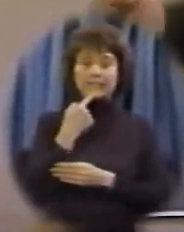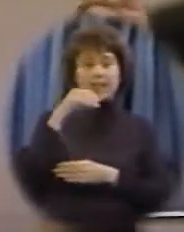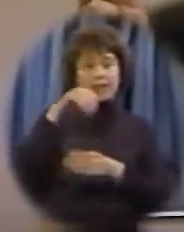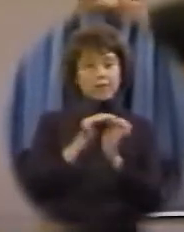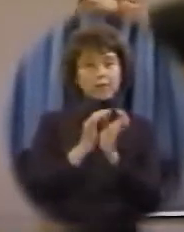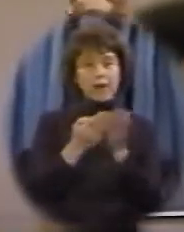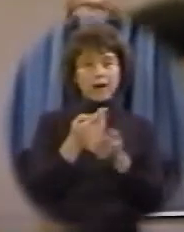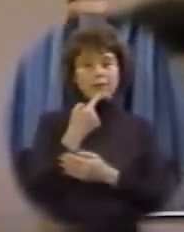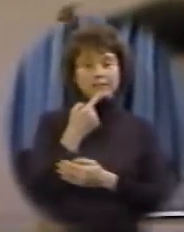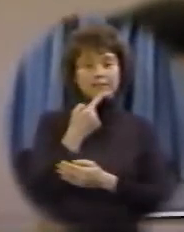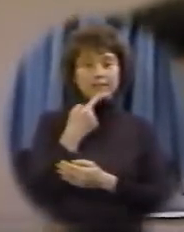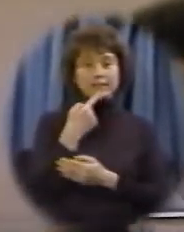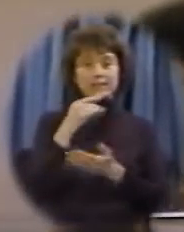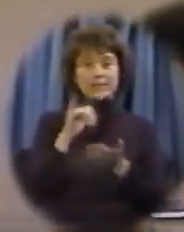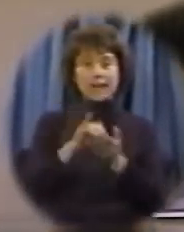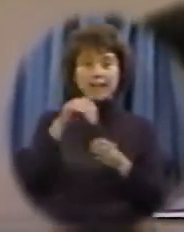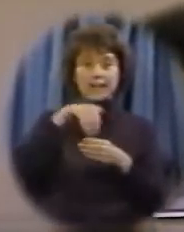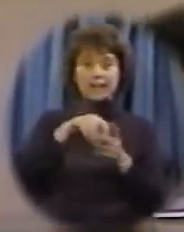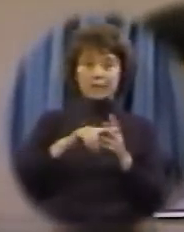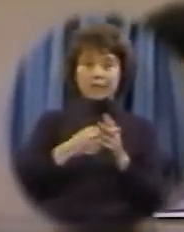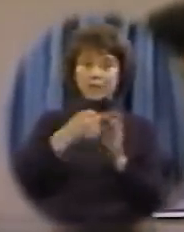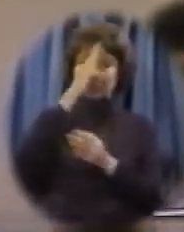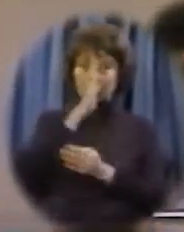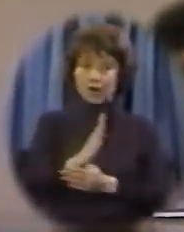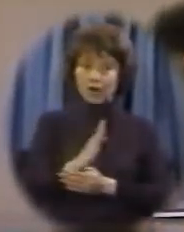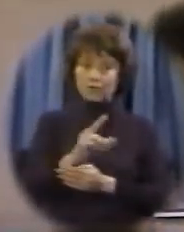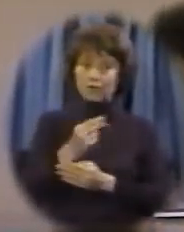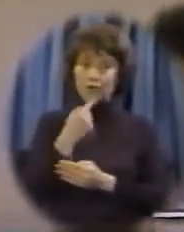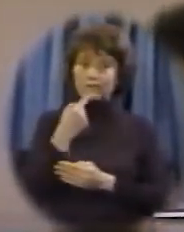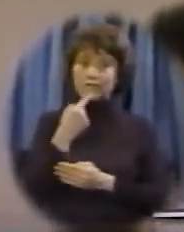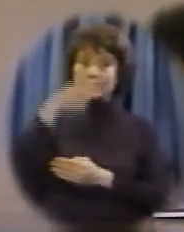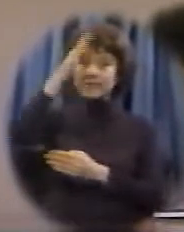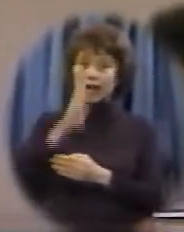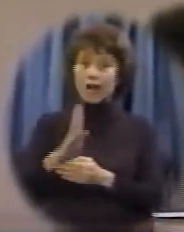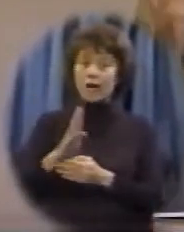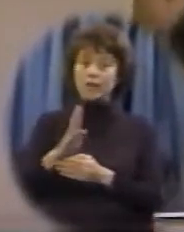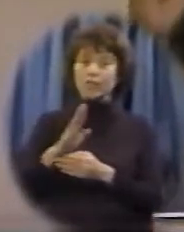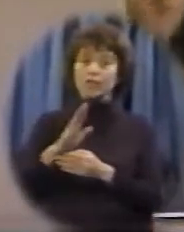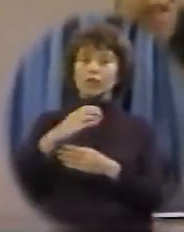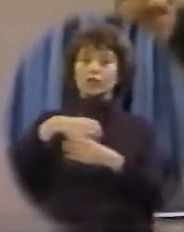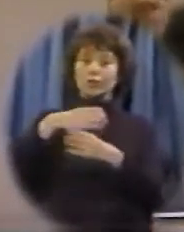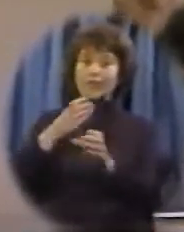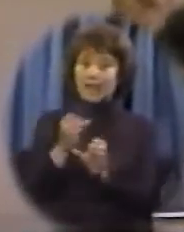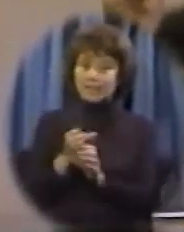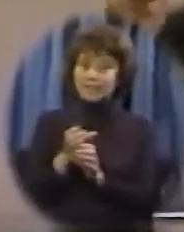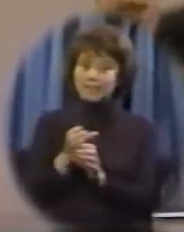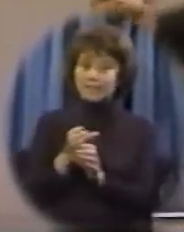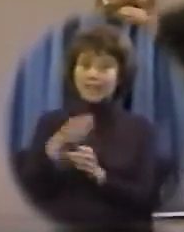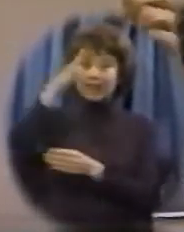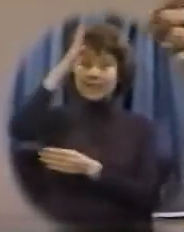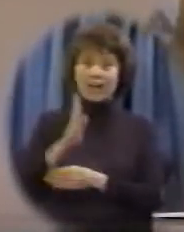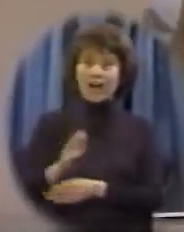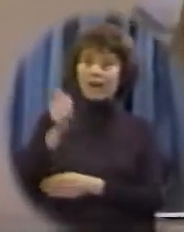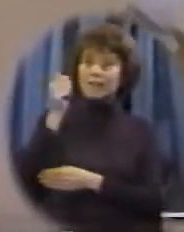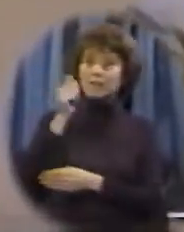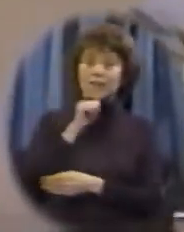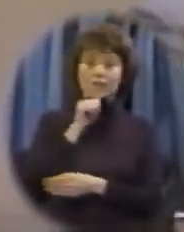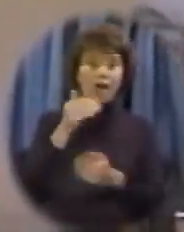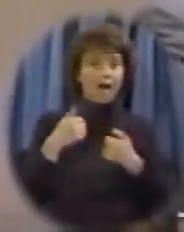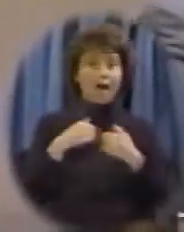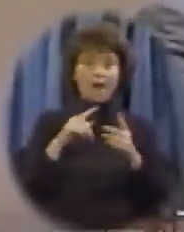beginning, God created. Why? Because God didn't have any beginning. He was the beginning of beginnings. There was